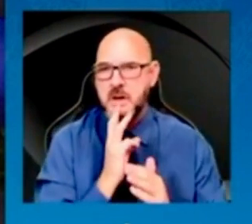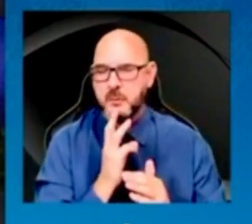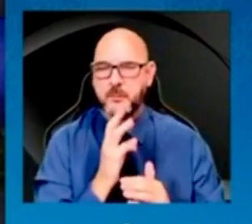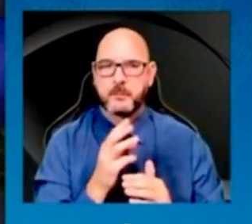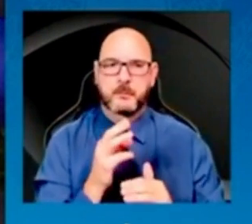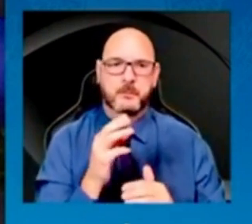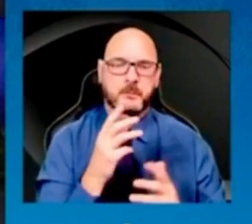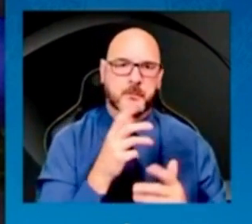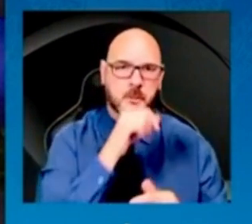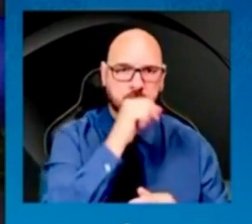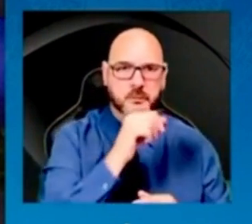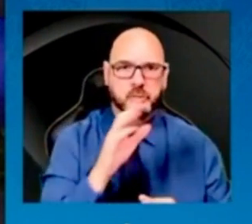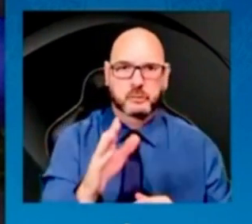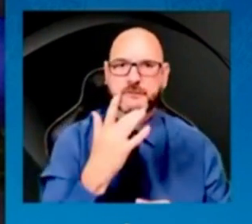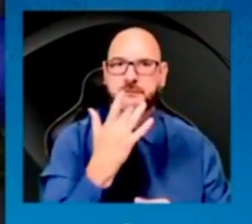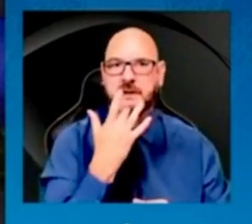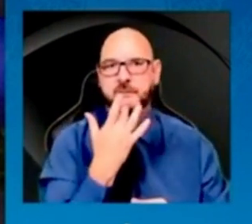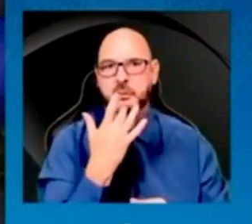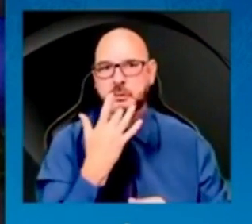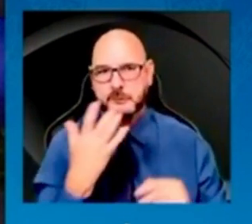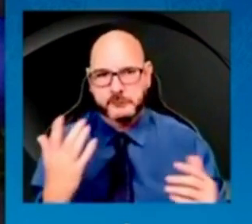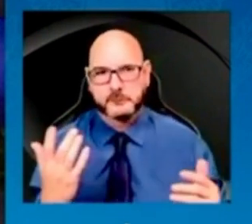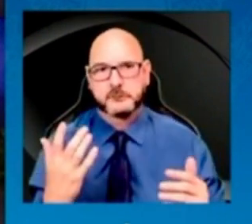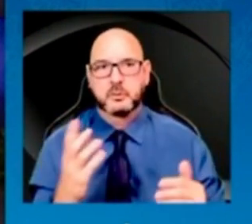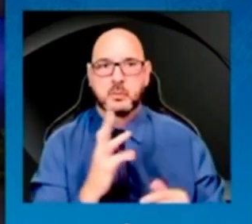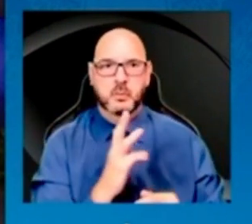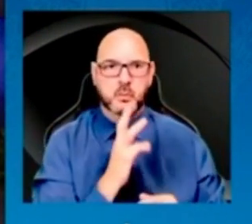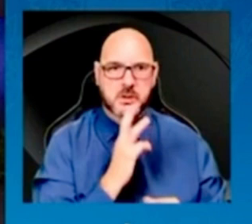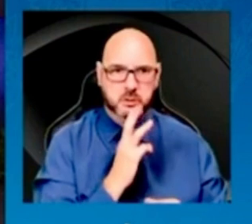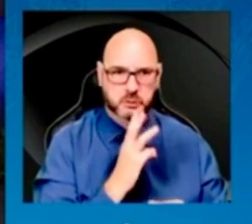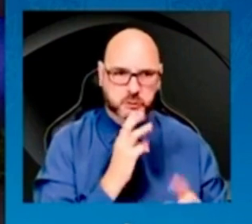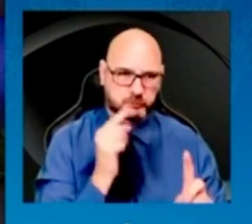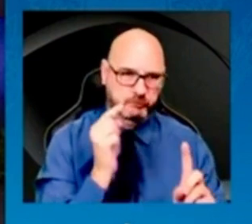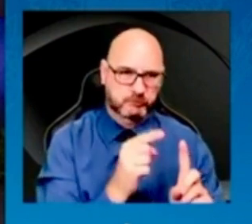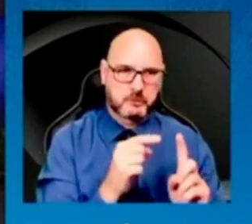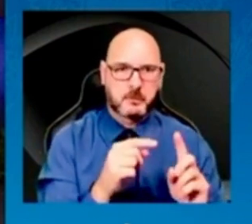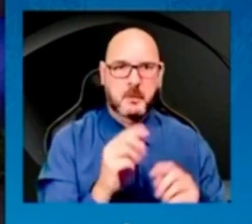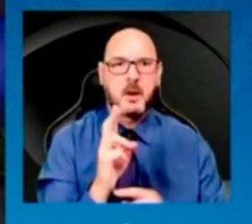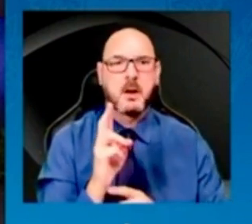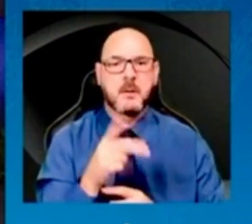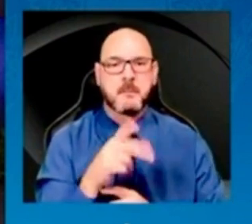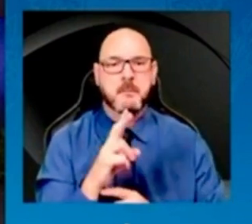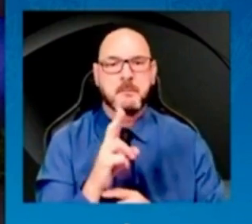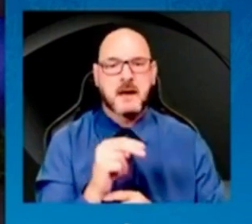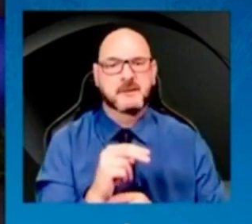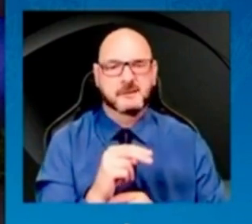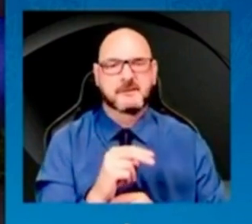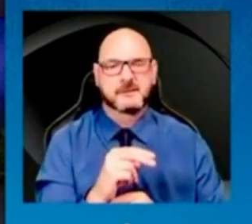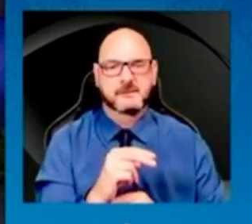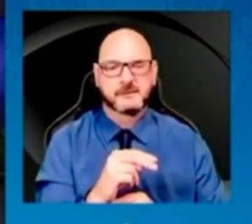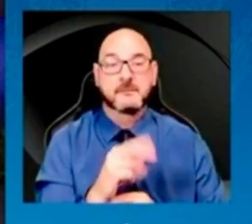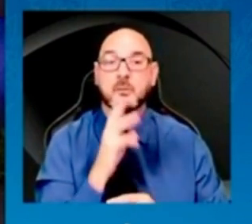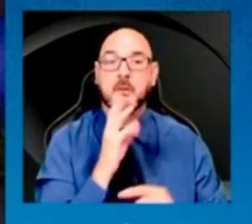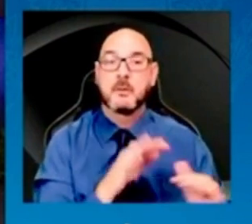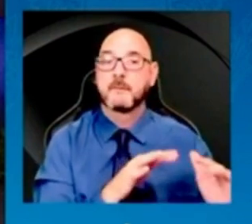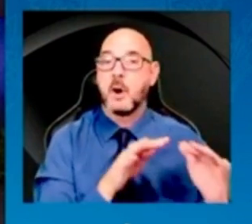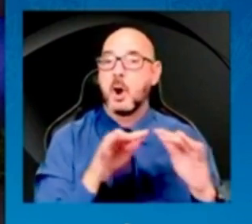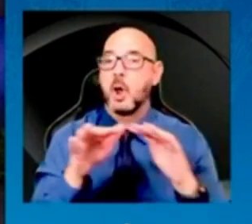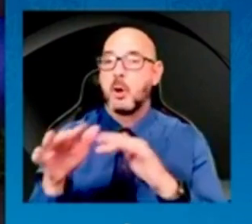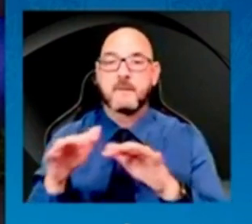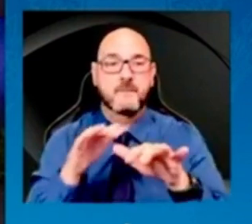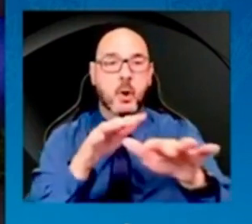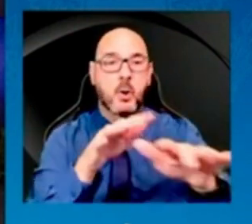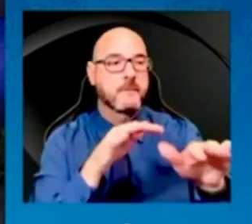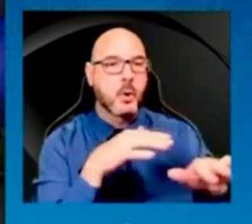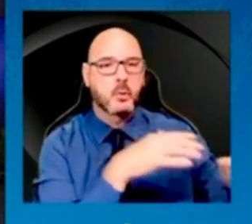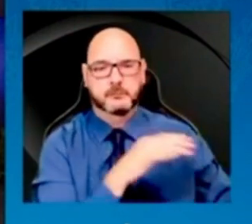pun. I think that we got a little hint to that. They just kind of roll out of me. But yeah, like... I'd love to, you know, water